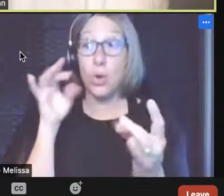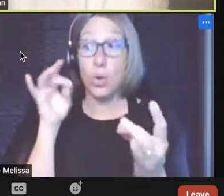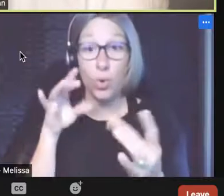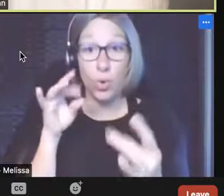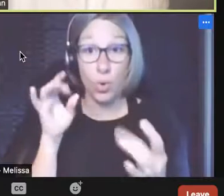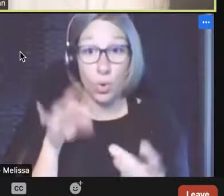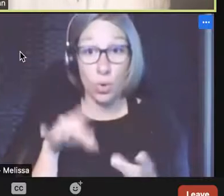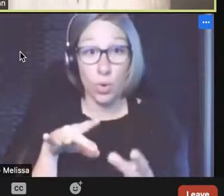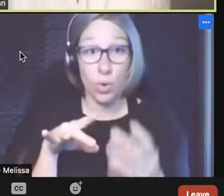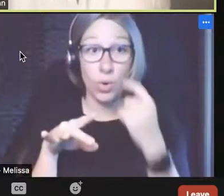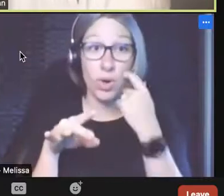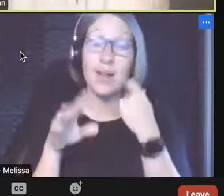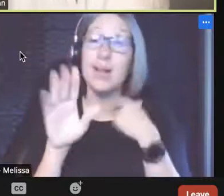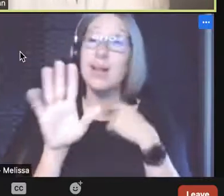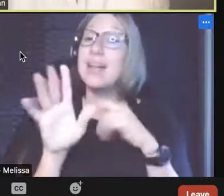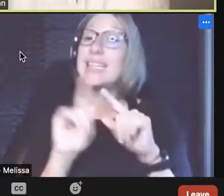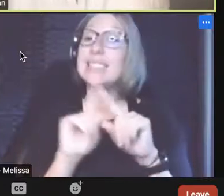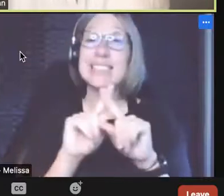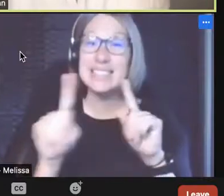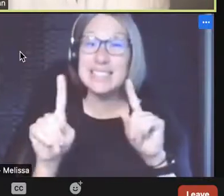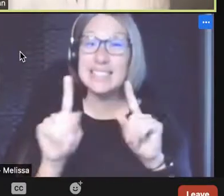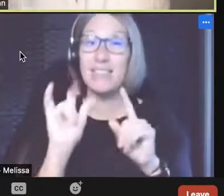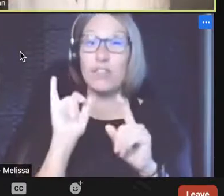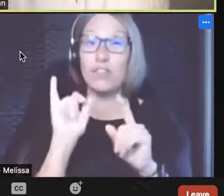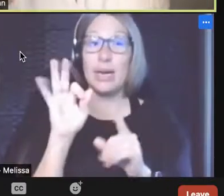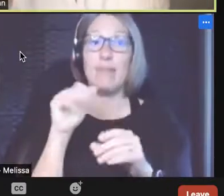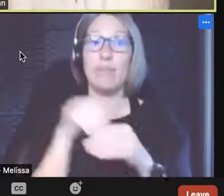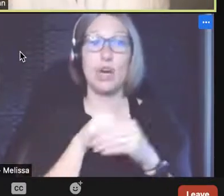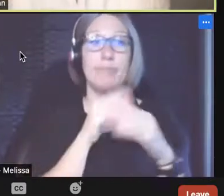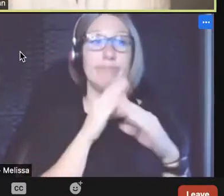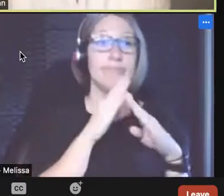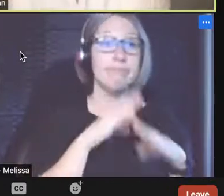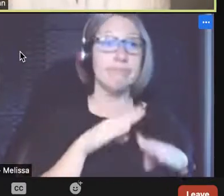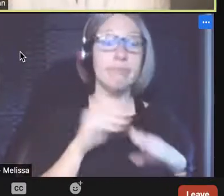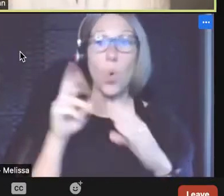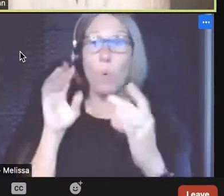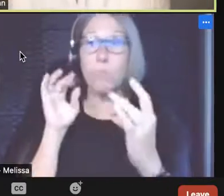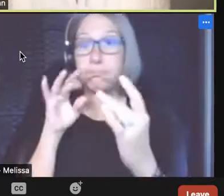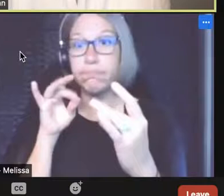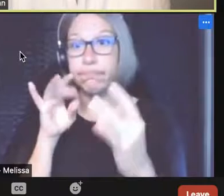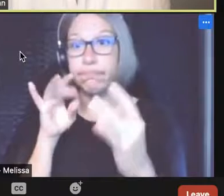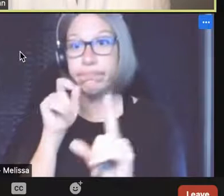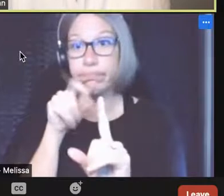and guess what? It's different if you're in a novel environment. These are all very, very important.